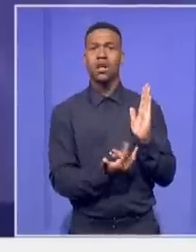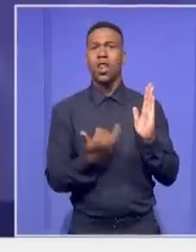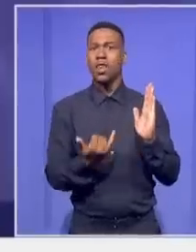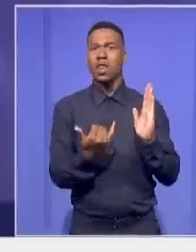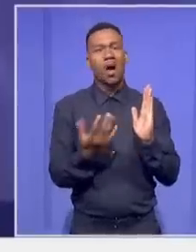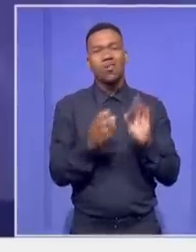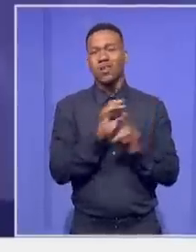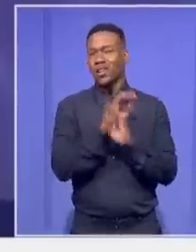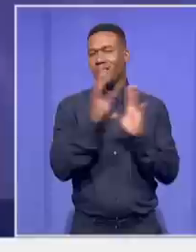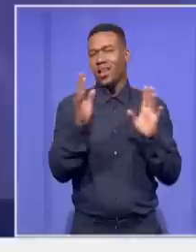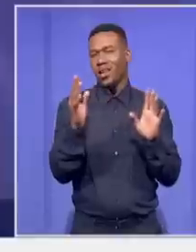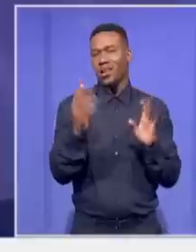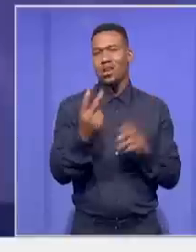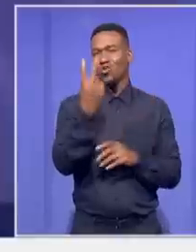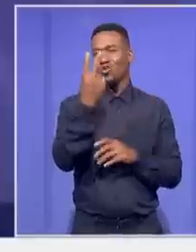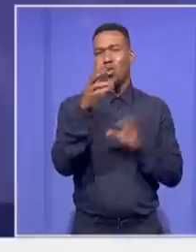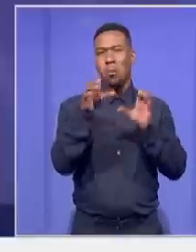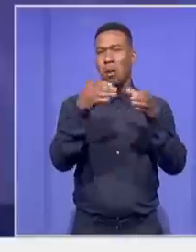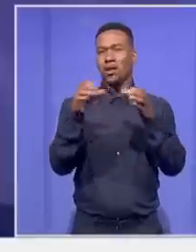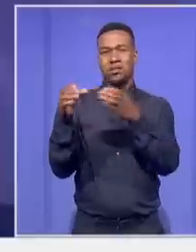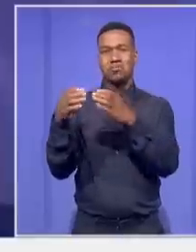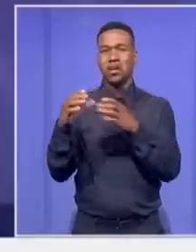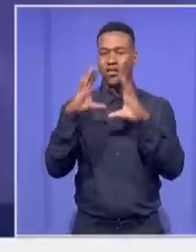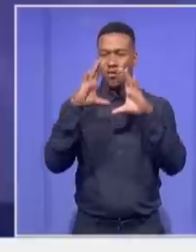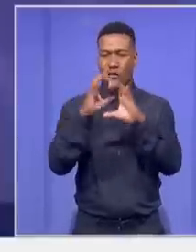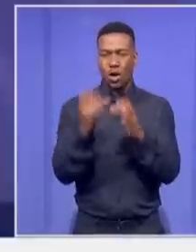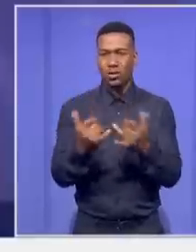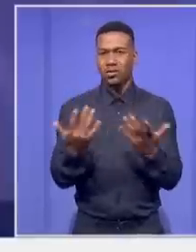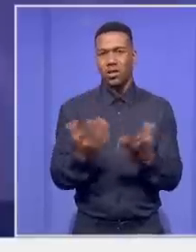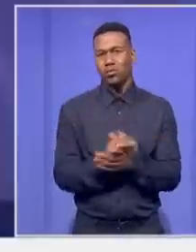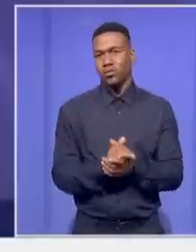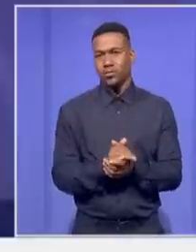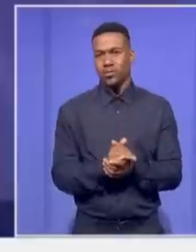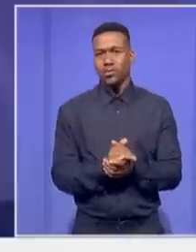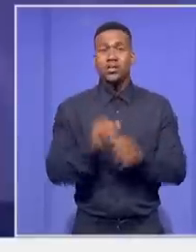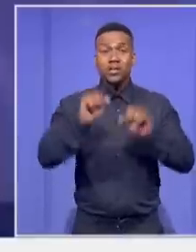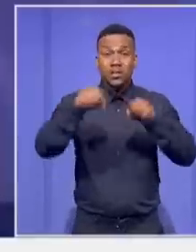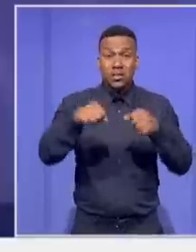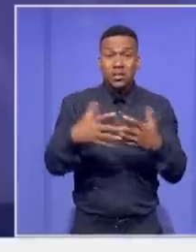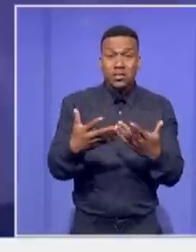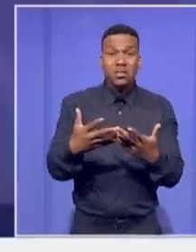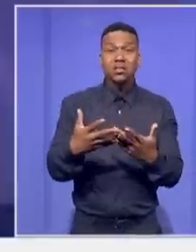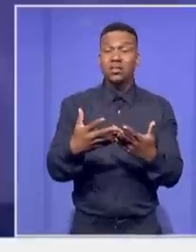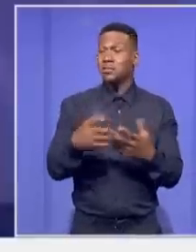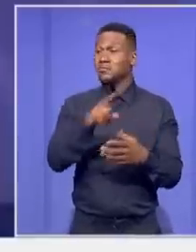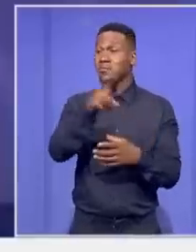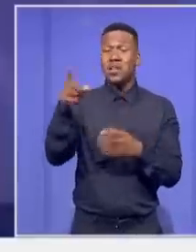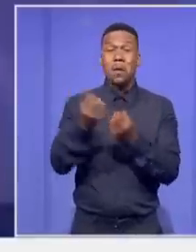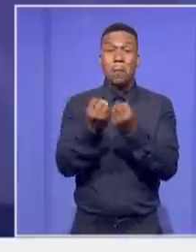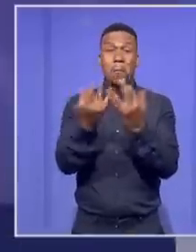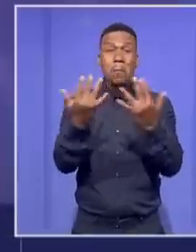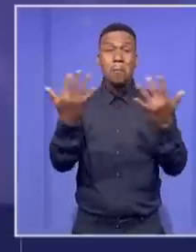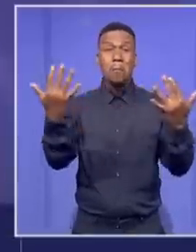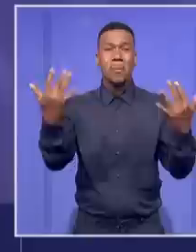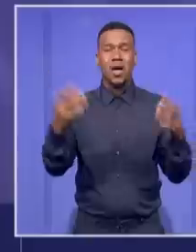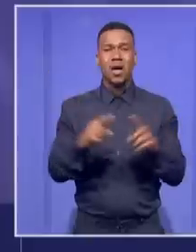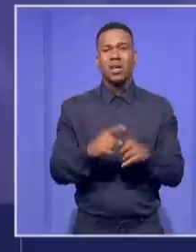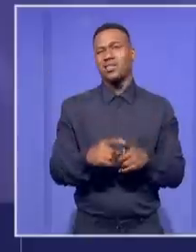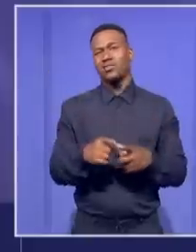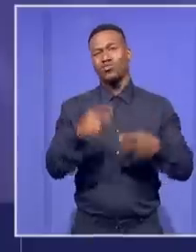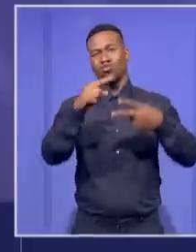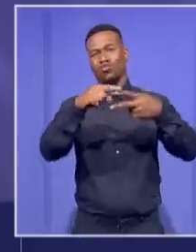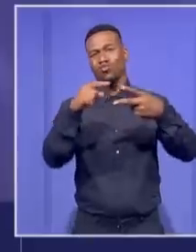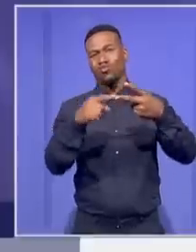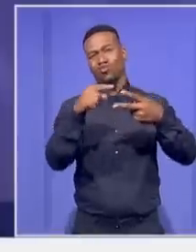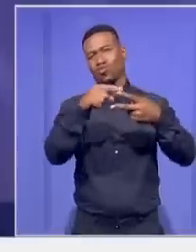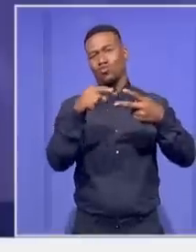race. Even without outright majorities, there's only one of two parties in the country that it can